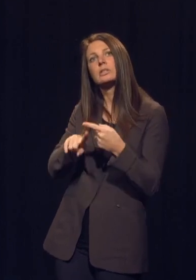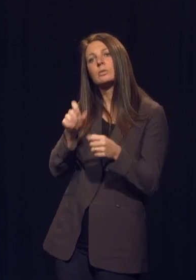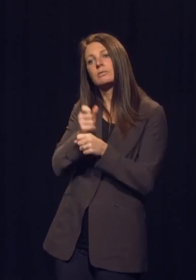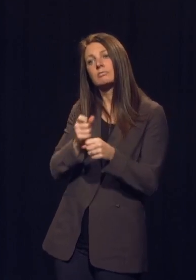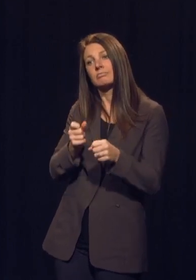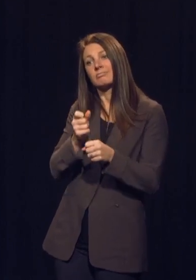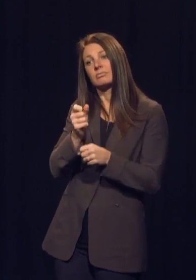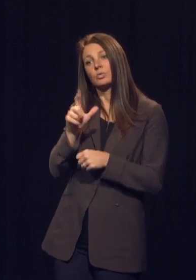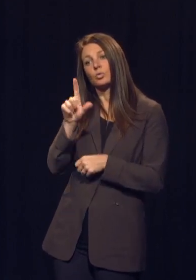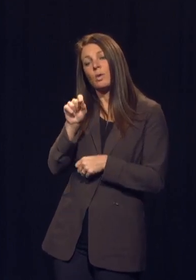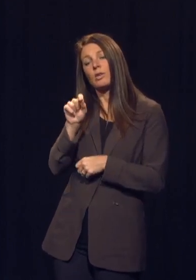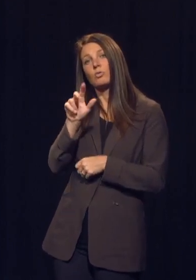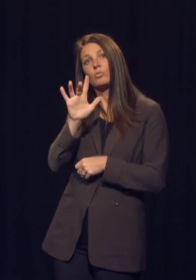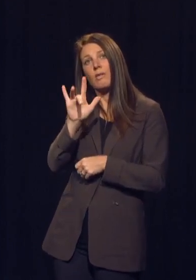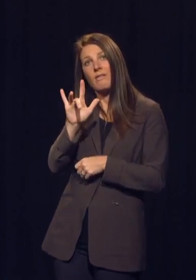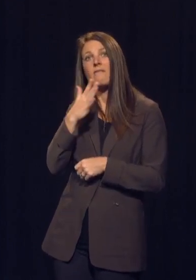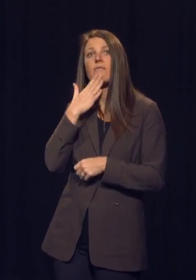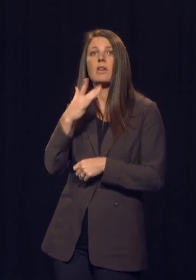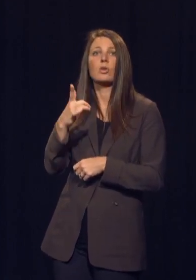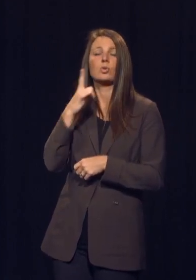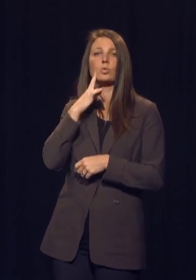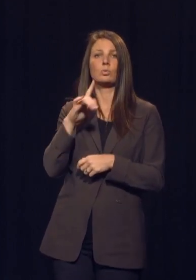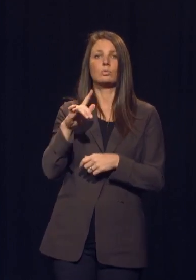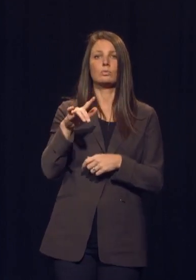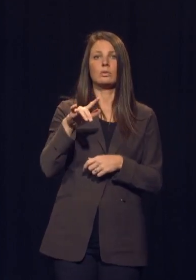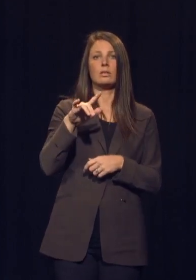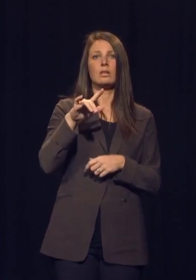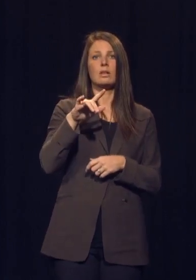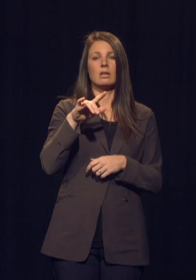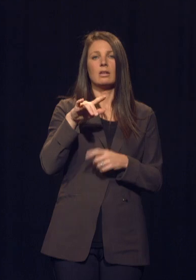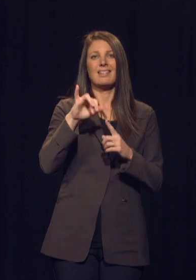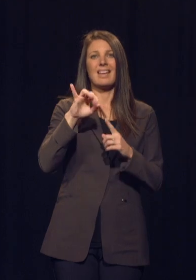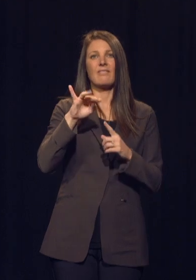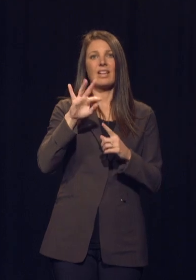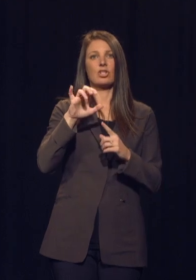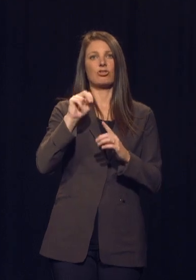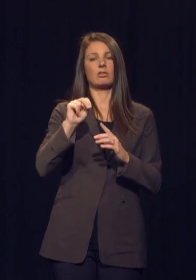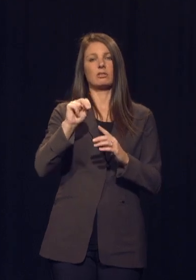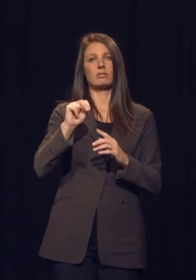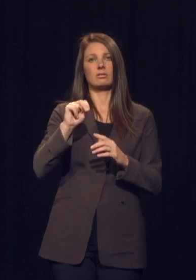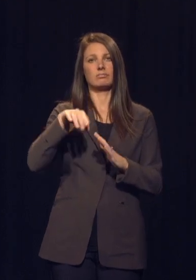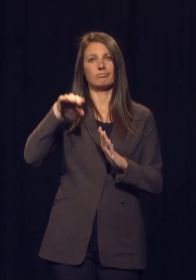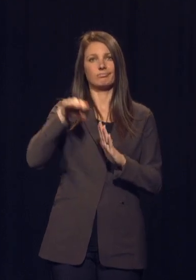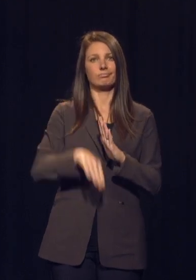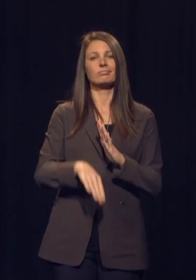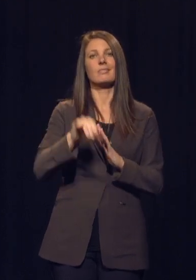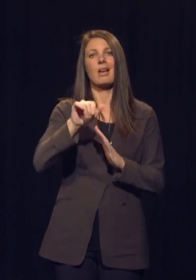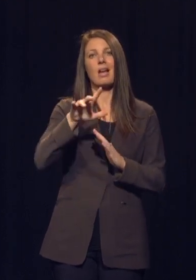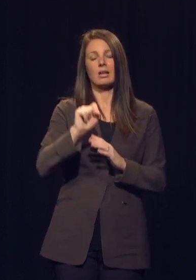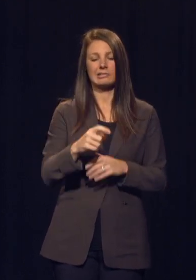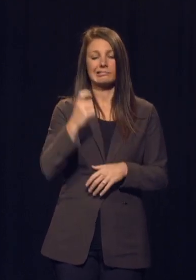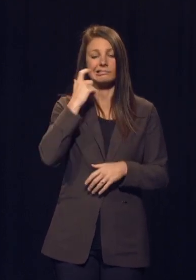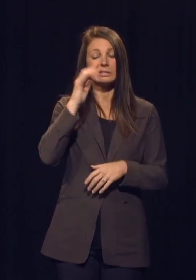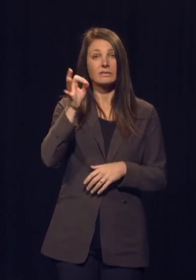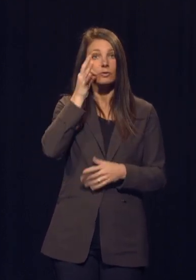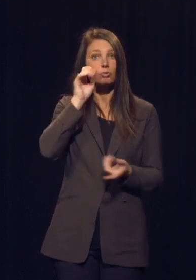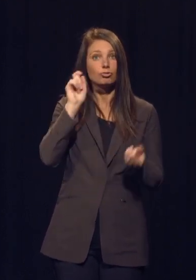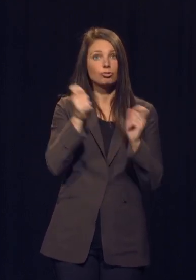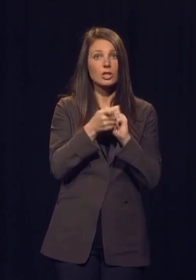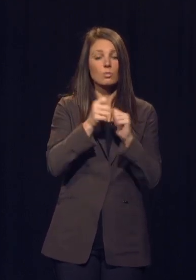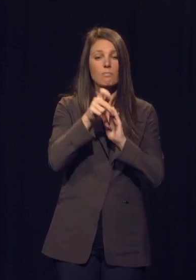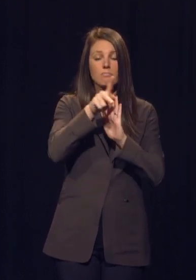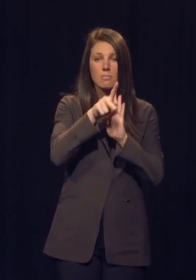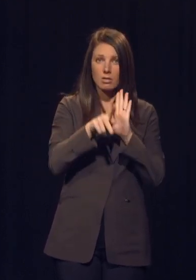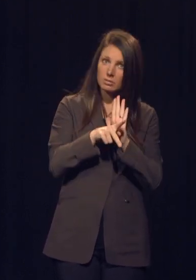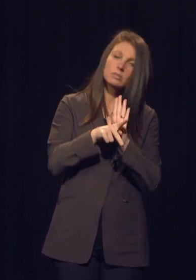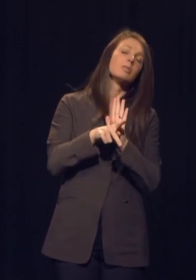2025, thanks to the Inflation Reduction Act. New for this open enrollment, a recent federal change in policy